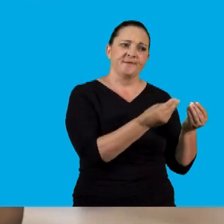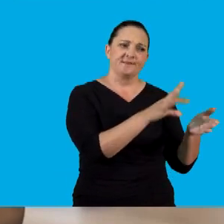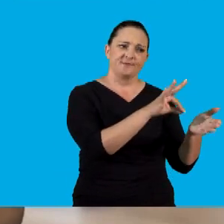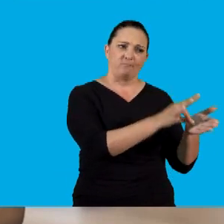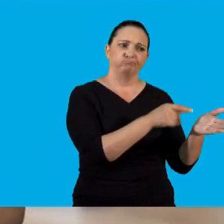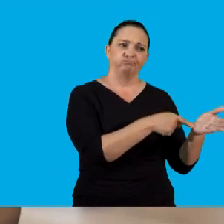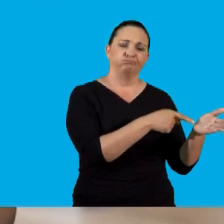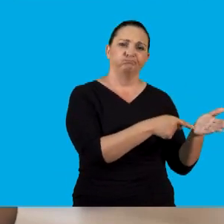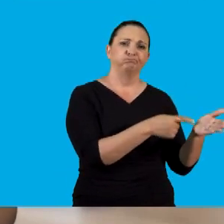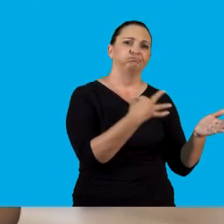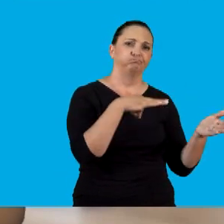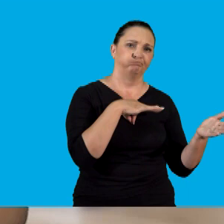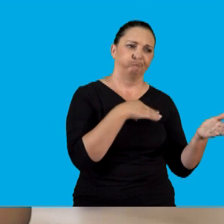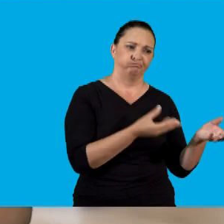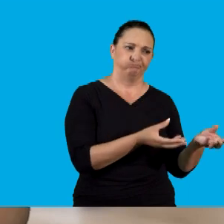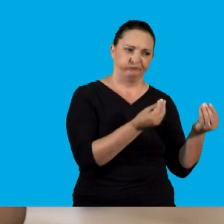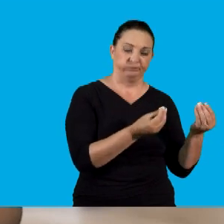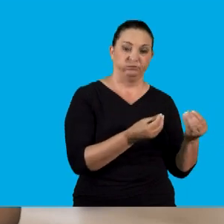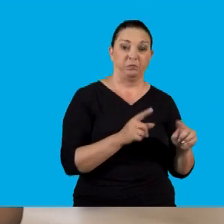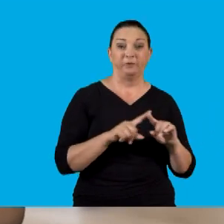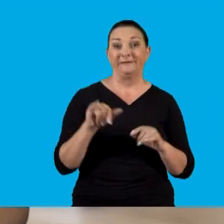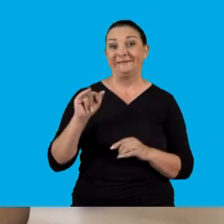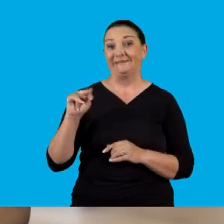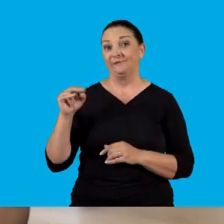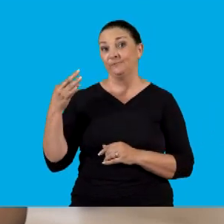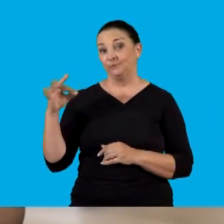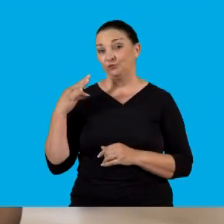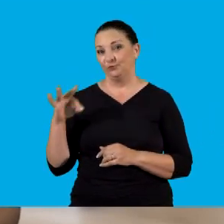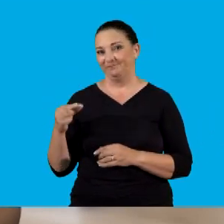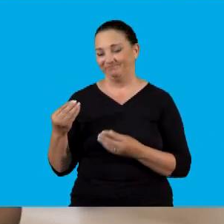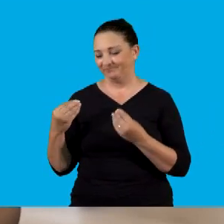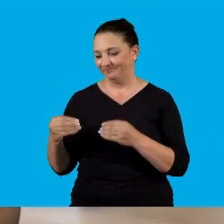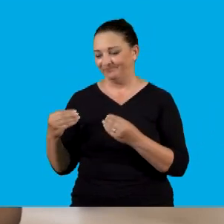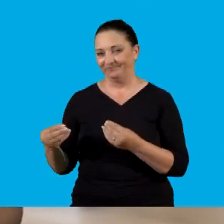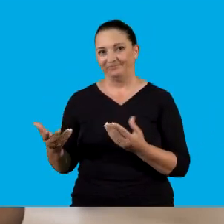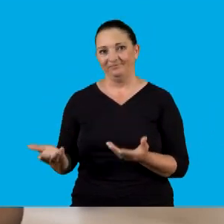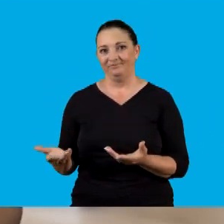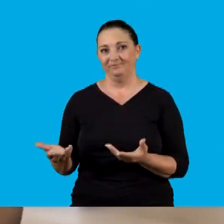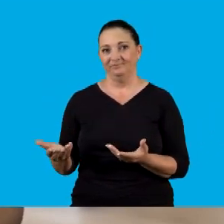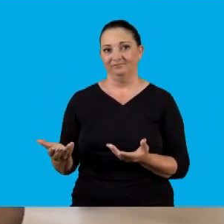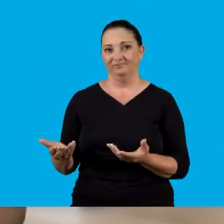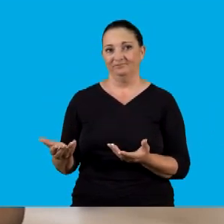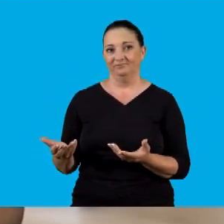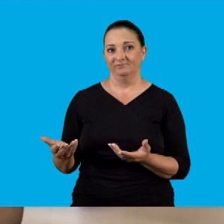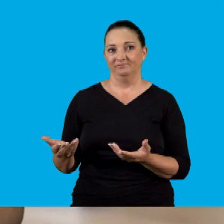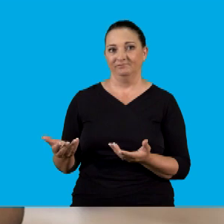the contract. While on the other hand, under the informal sector, these businesses, they can have